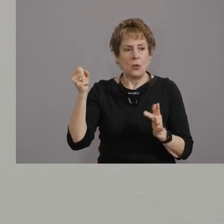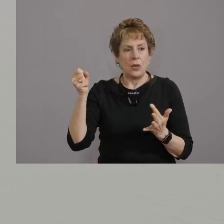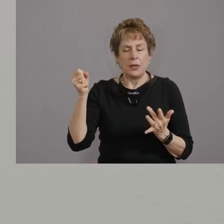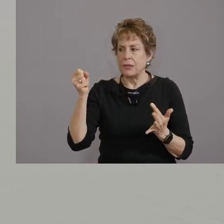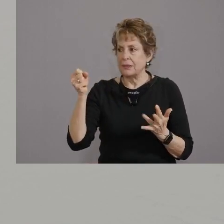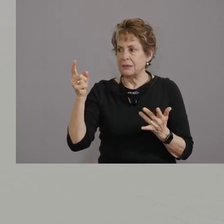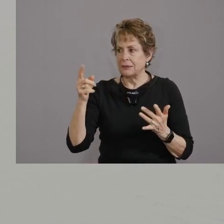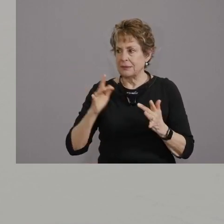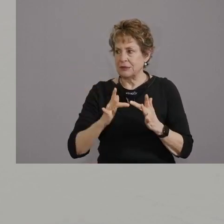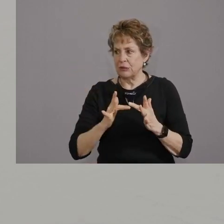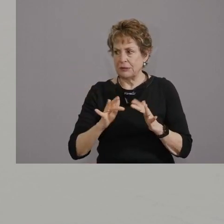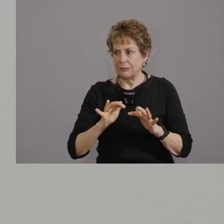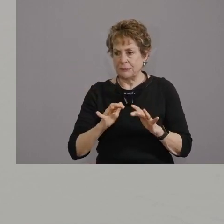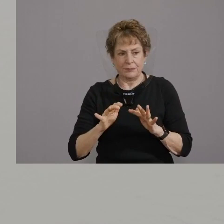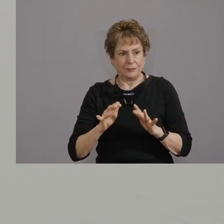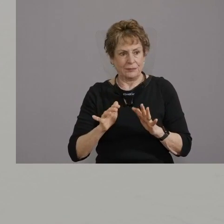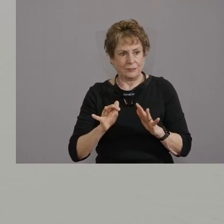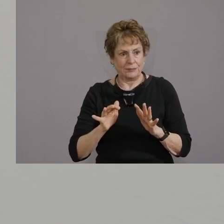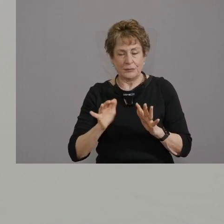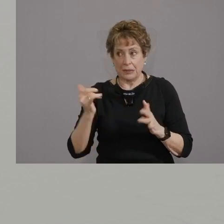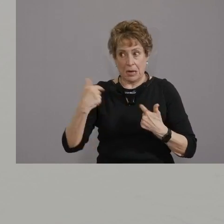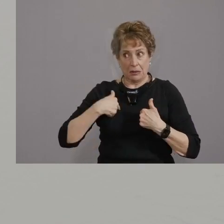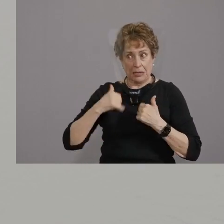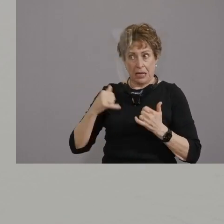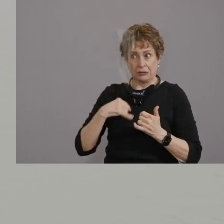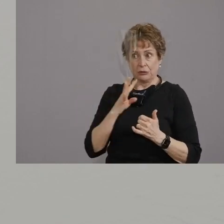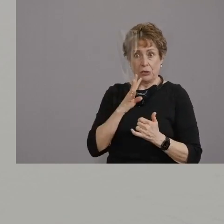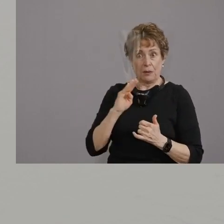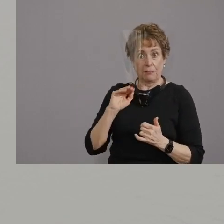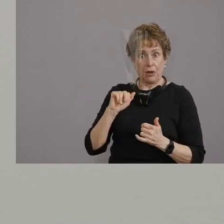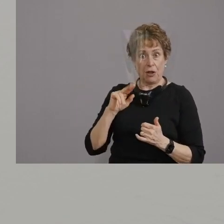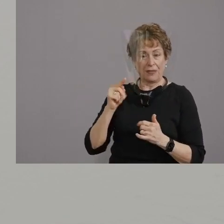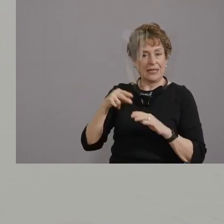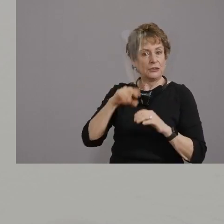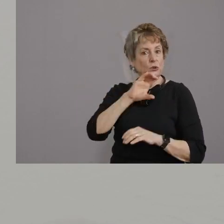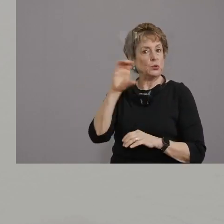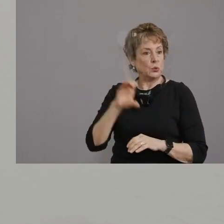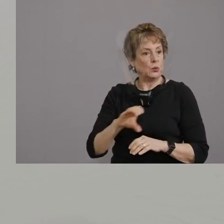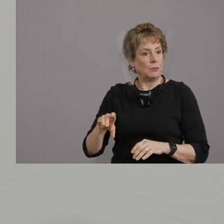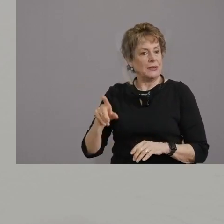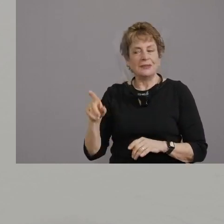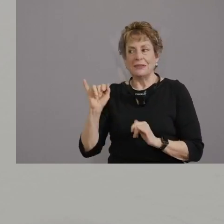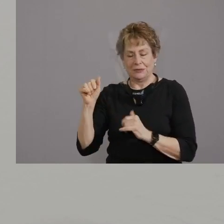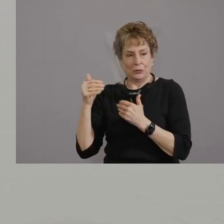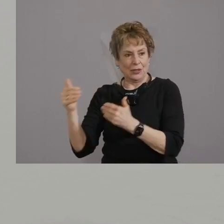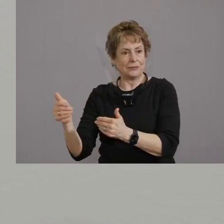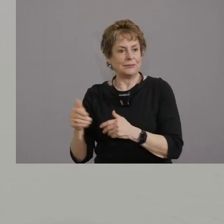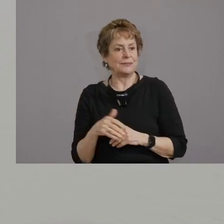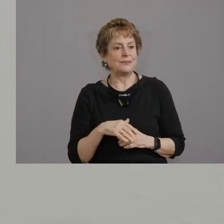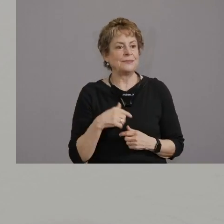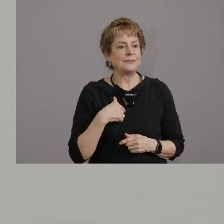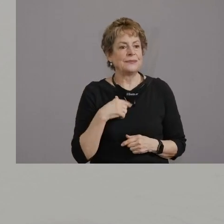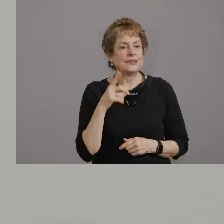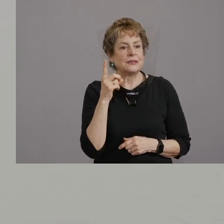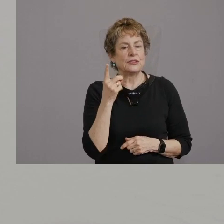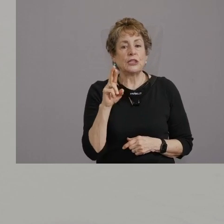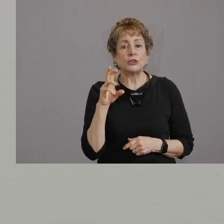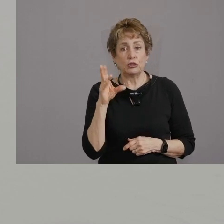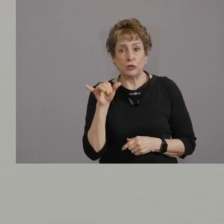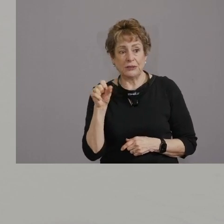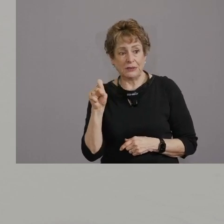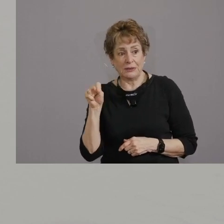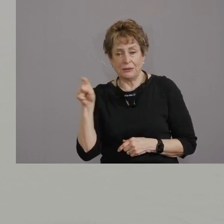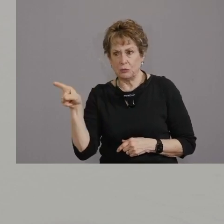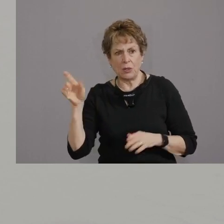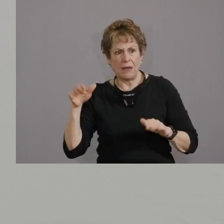There you go. Can you hear me now? Yeah, we can hear you now. Yeah. Much. Dr. Christ, if you have not yet heard directly from federal officials that